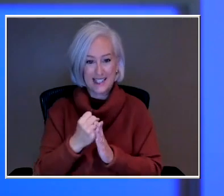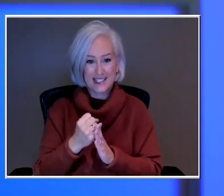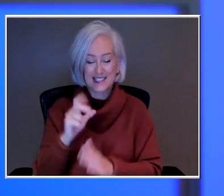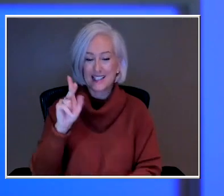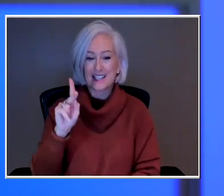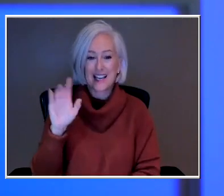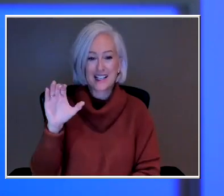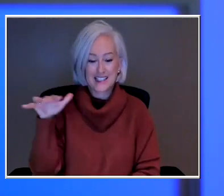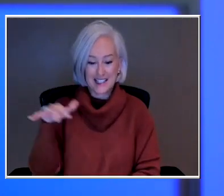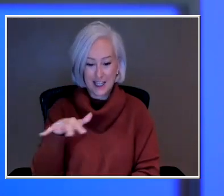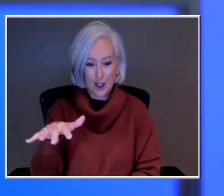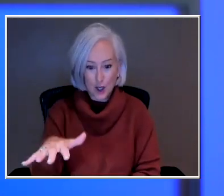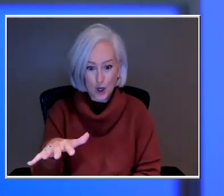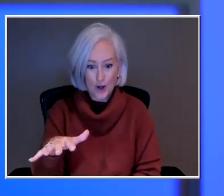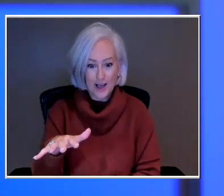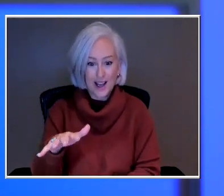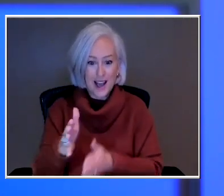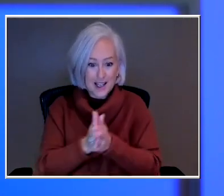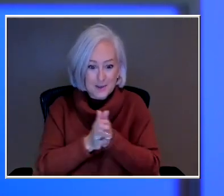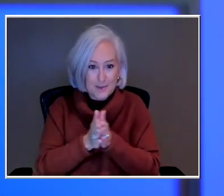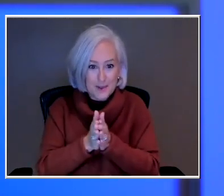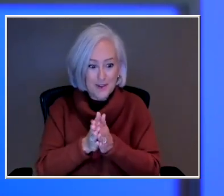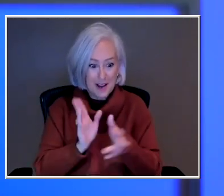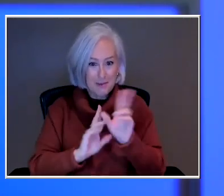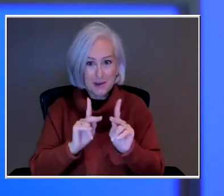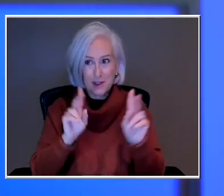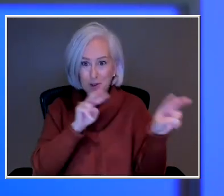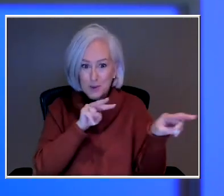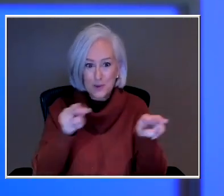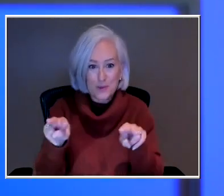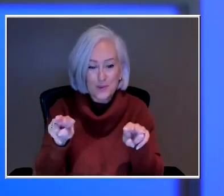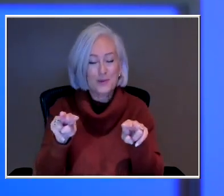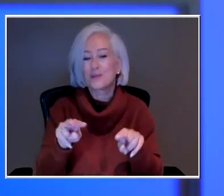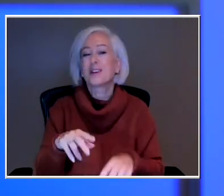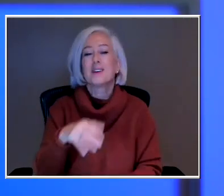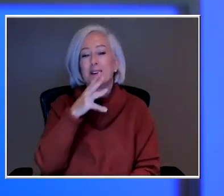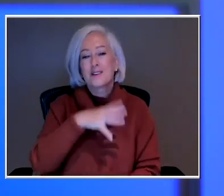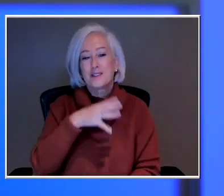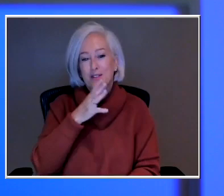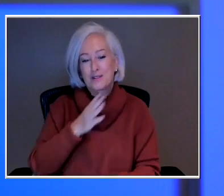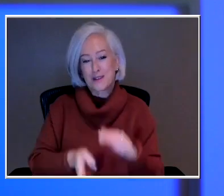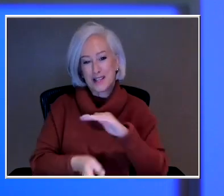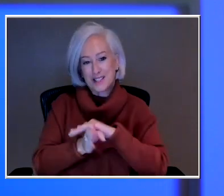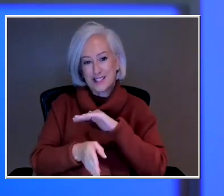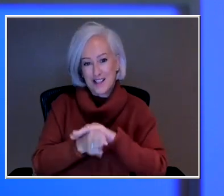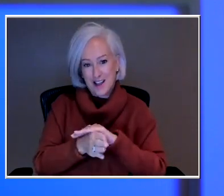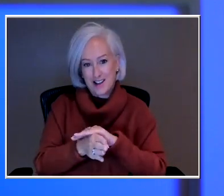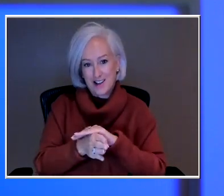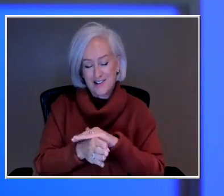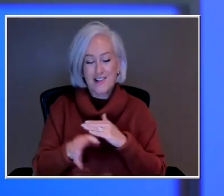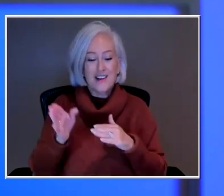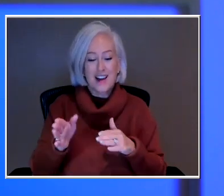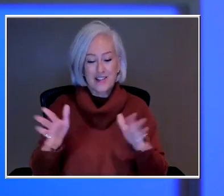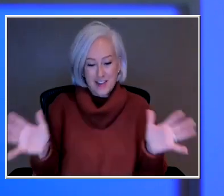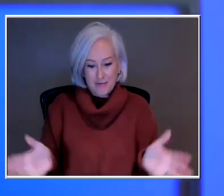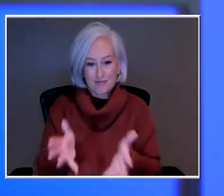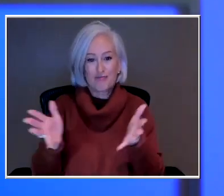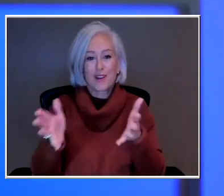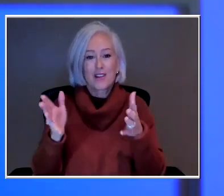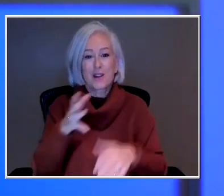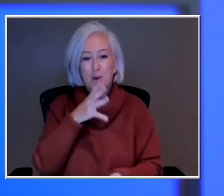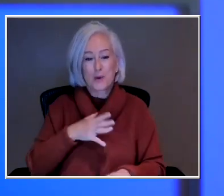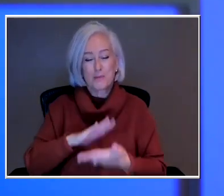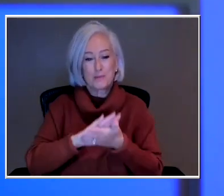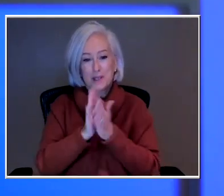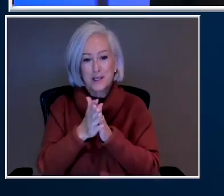women's soccer and is investing in their female athletes with the mission of being the best women's football club in the